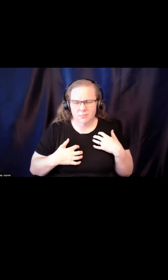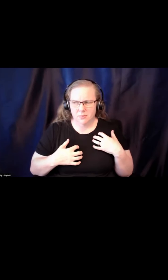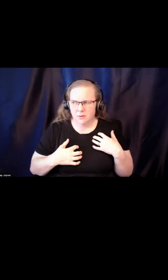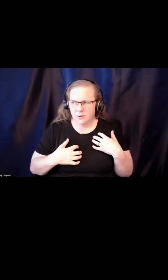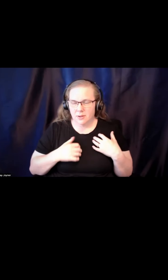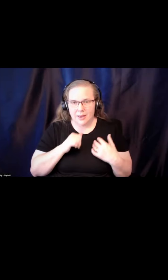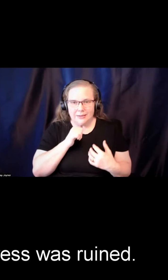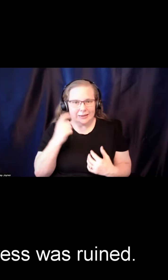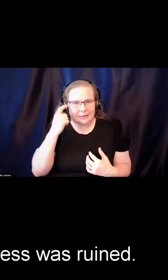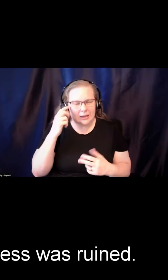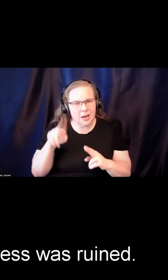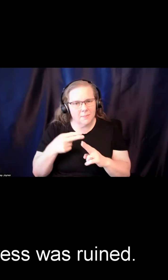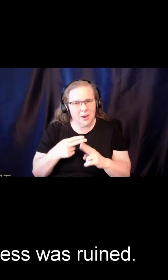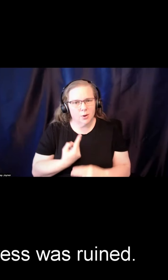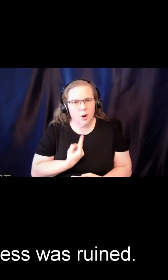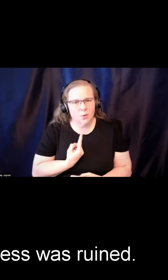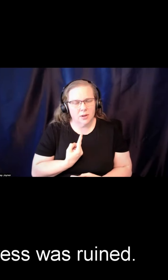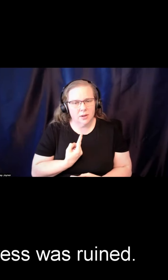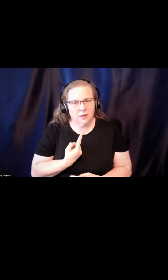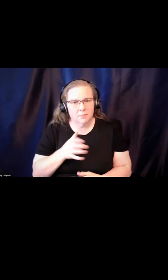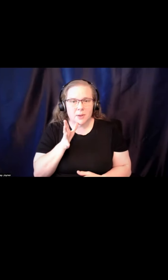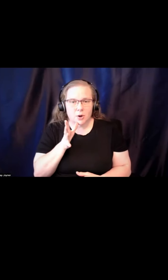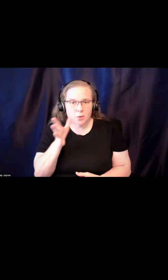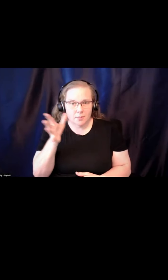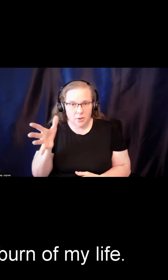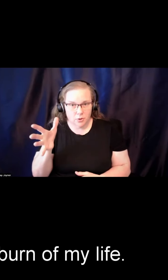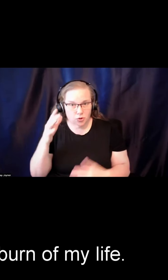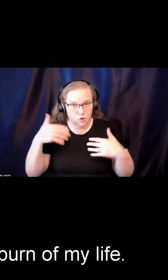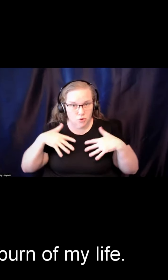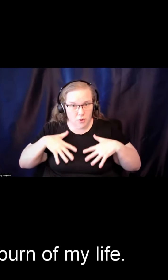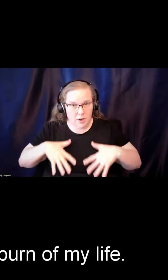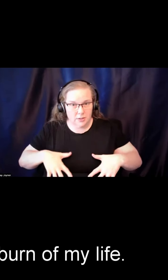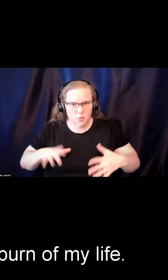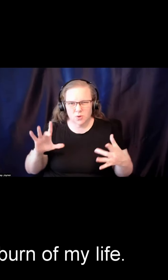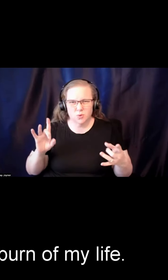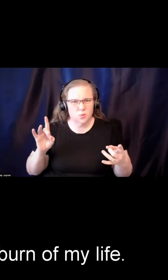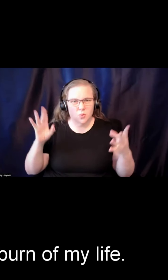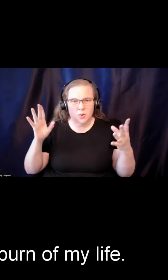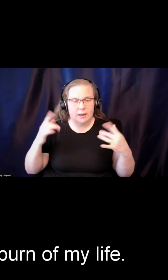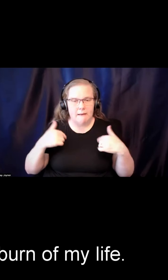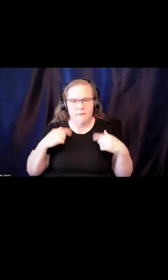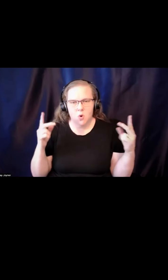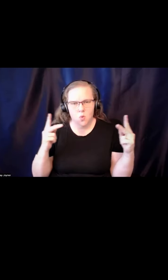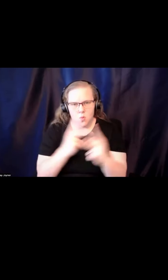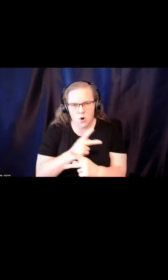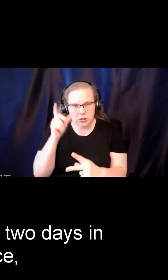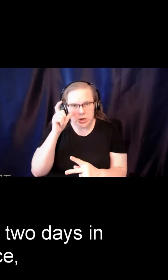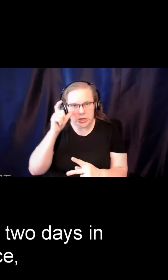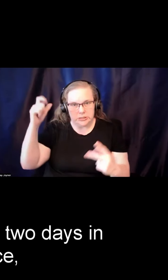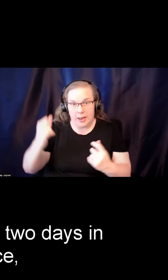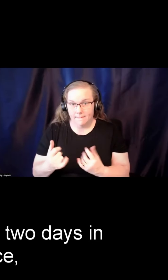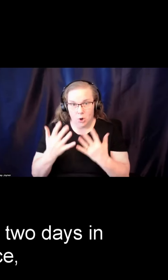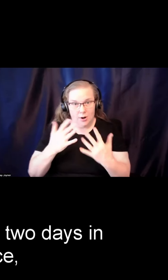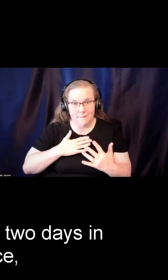were. My grandmother's dress was ruined. I had the worst sunburn of my life.